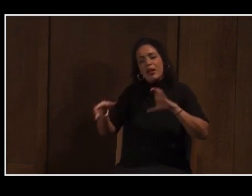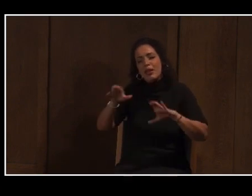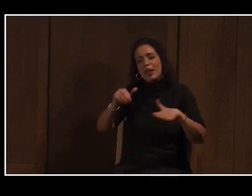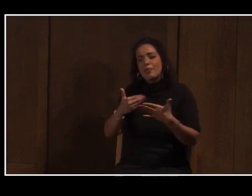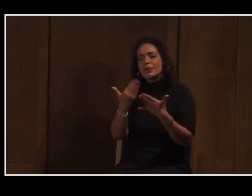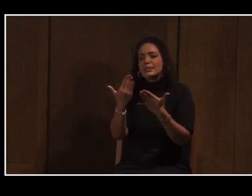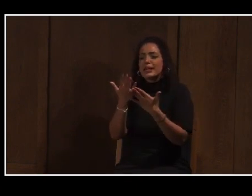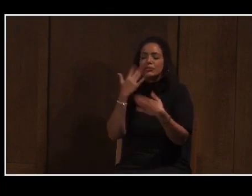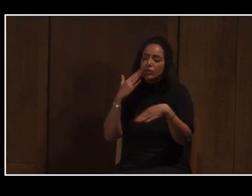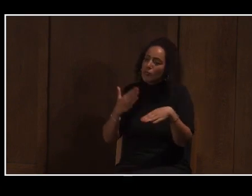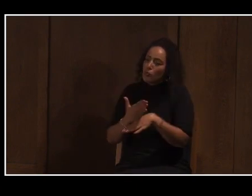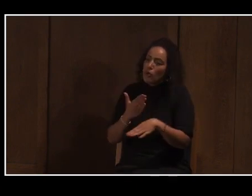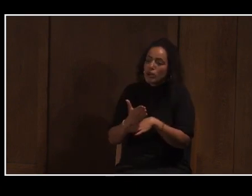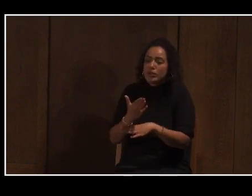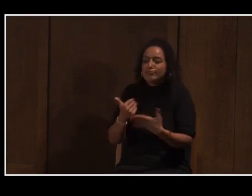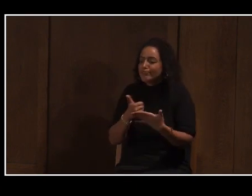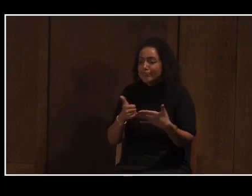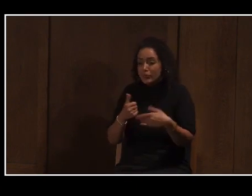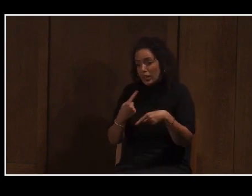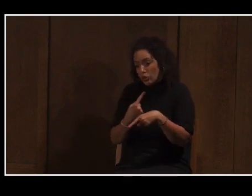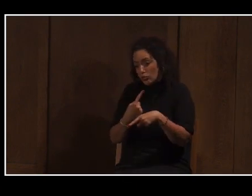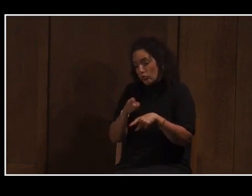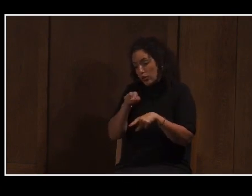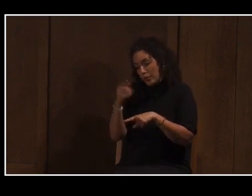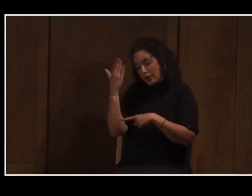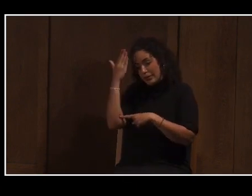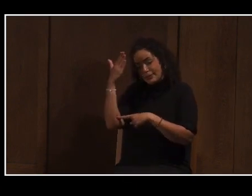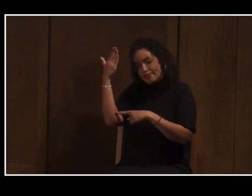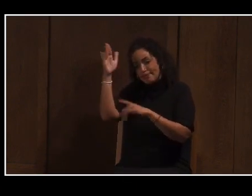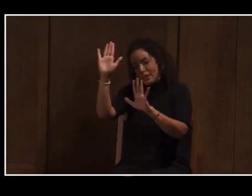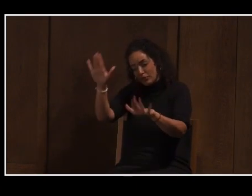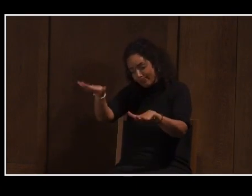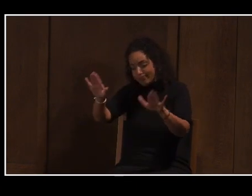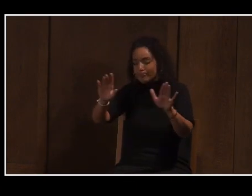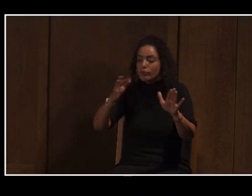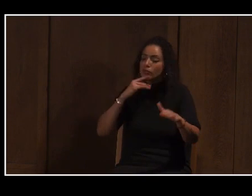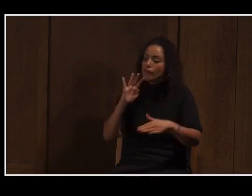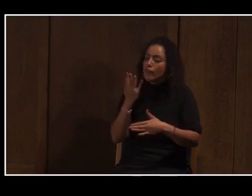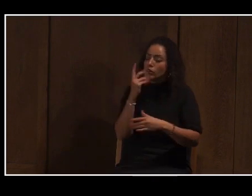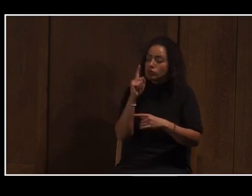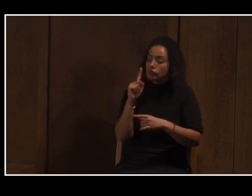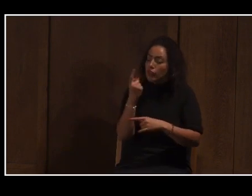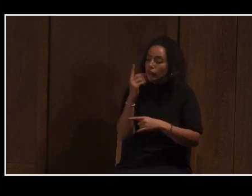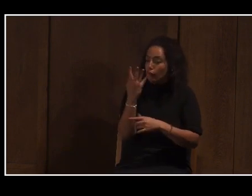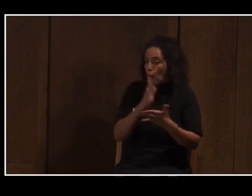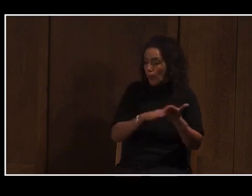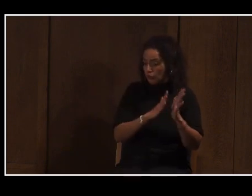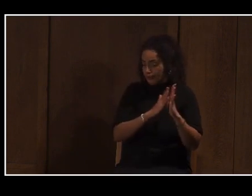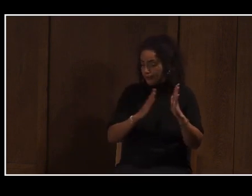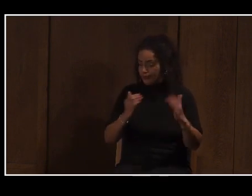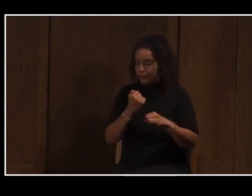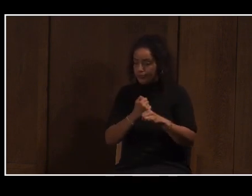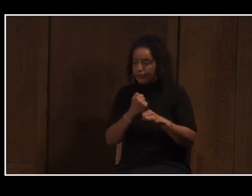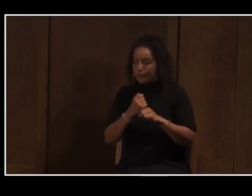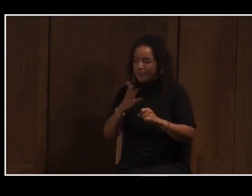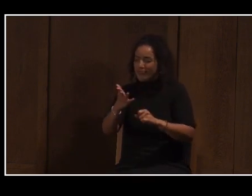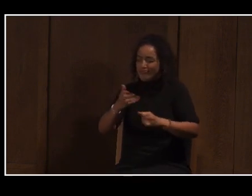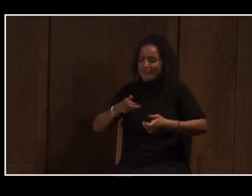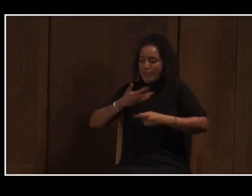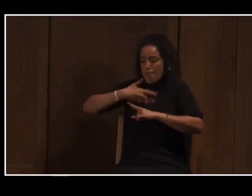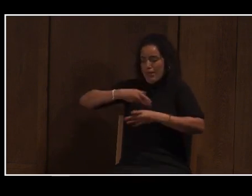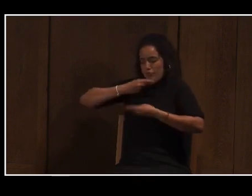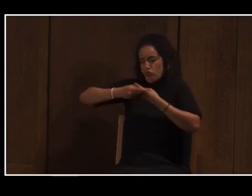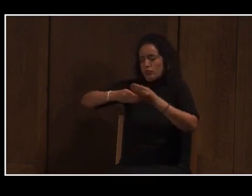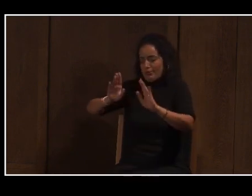this. But my first 4 months in government, so basically, I mean, the backstory of that is that, as I